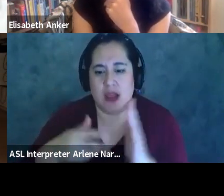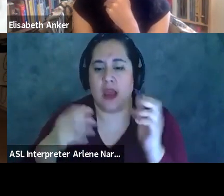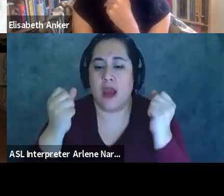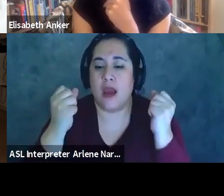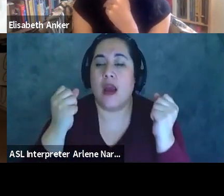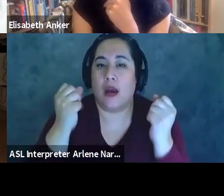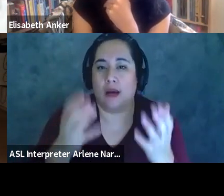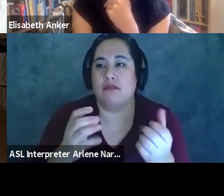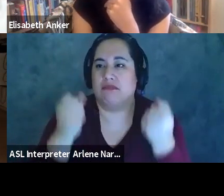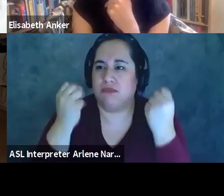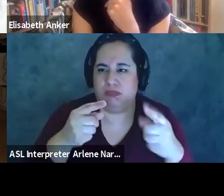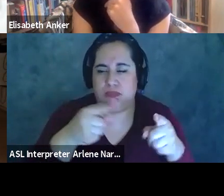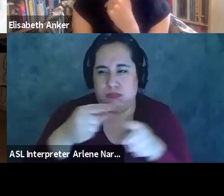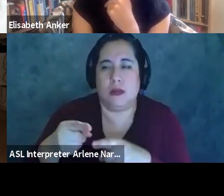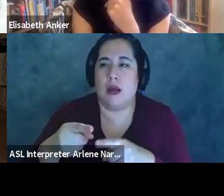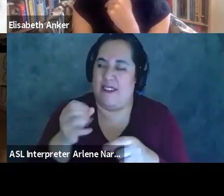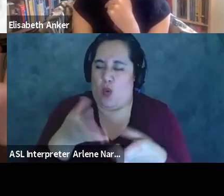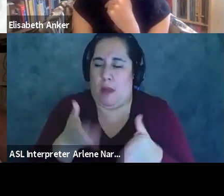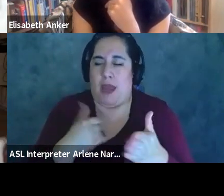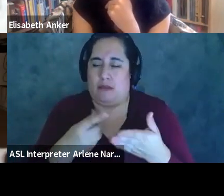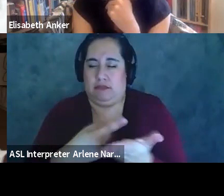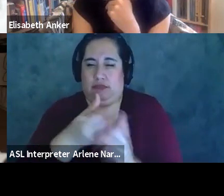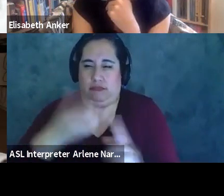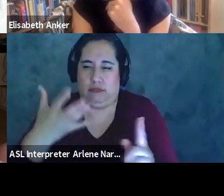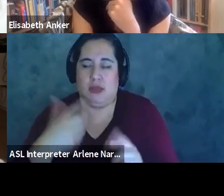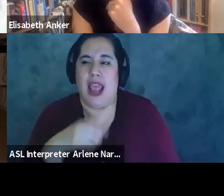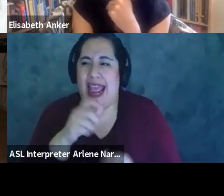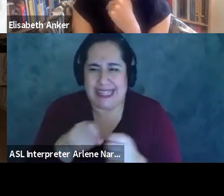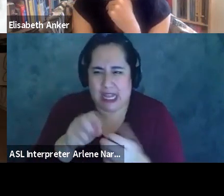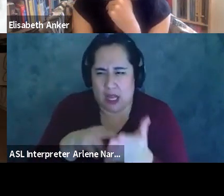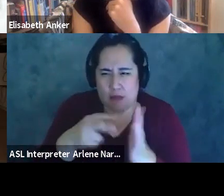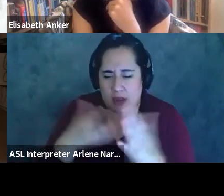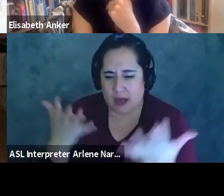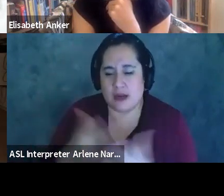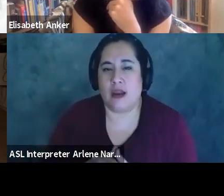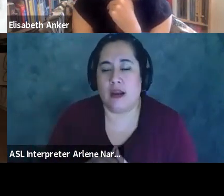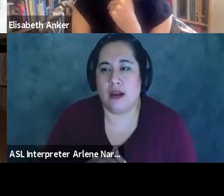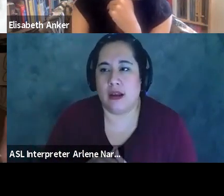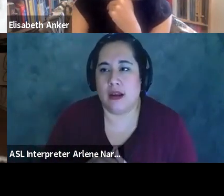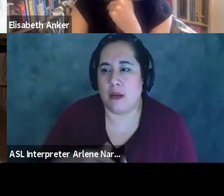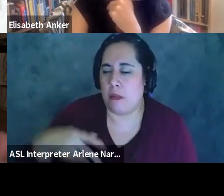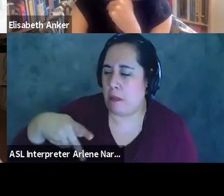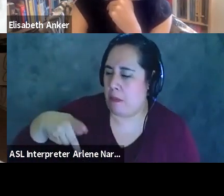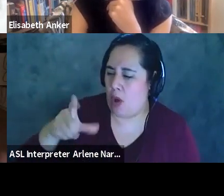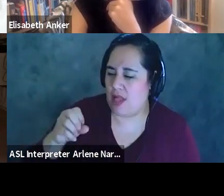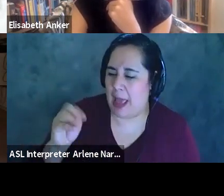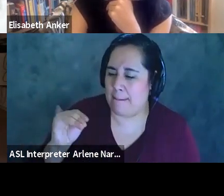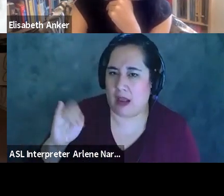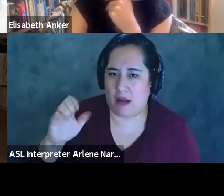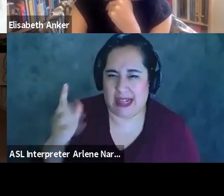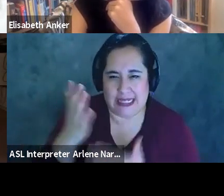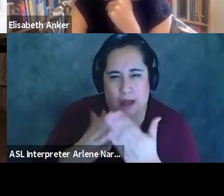in the exact sense witchcraft is polemical in some